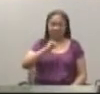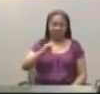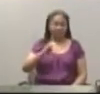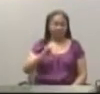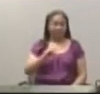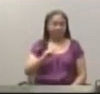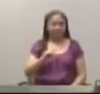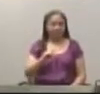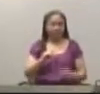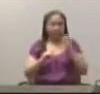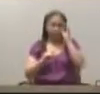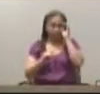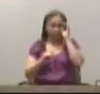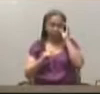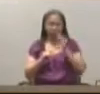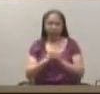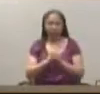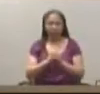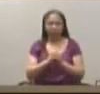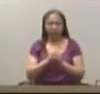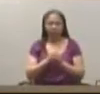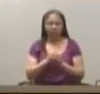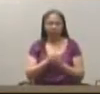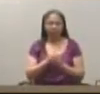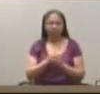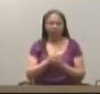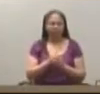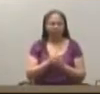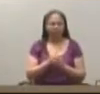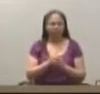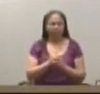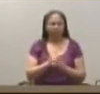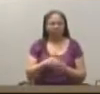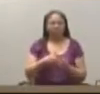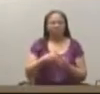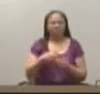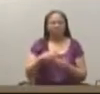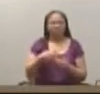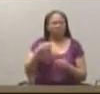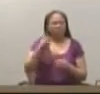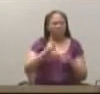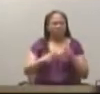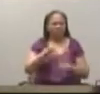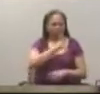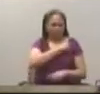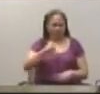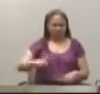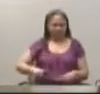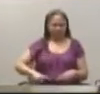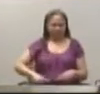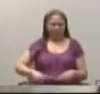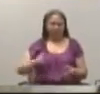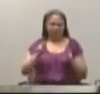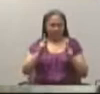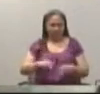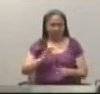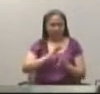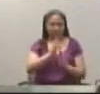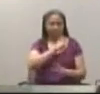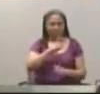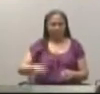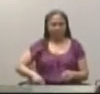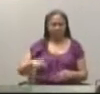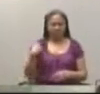It's an interesting thing when they ordain you a deacon, they say walk the walk and talk the talk. It's a reality. It's a